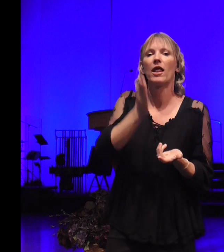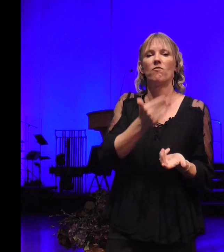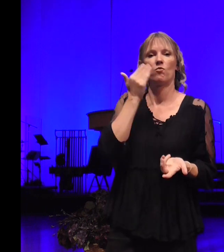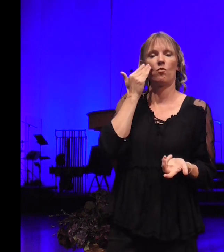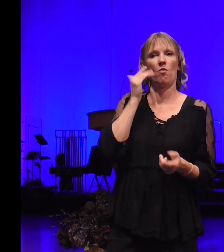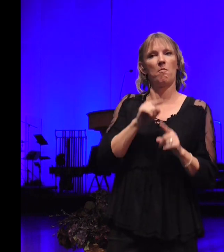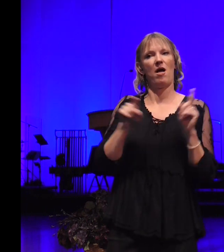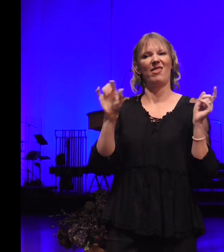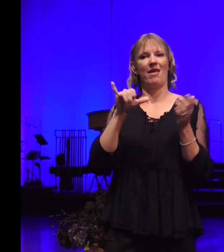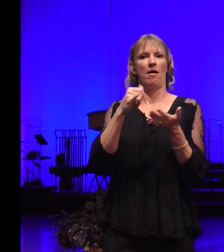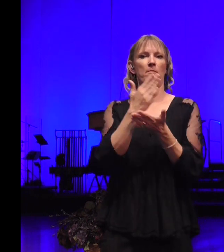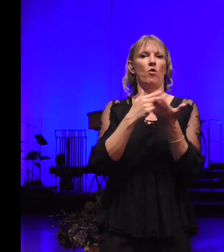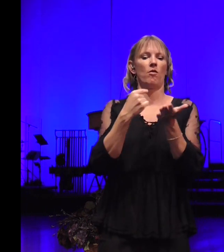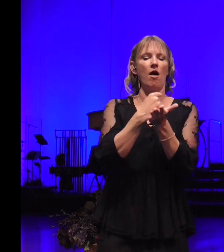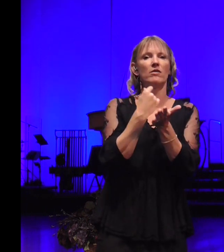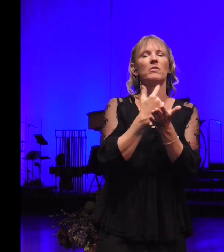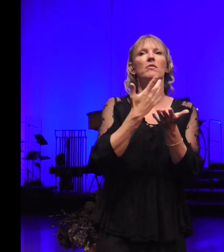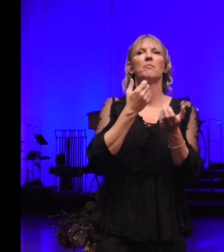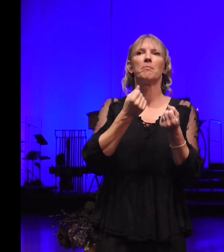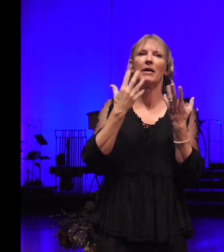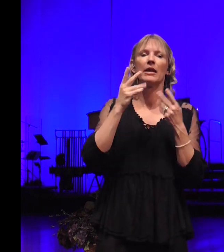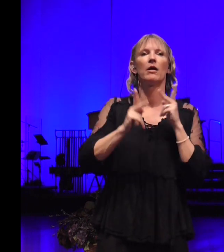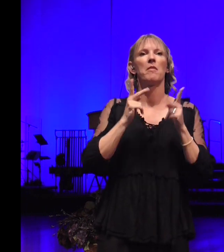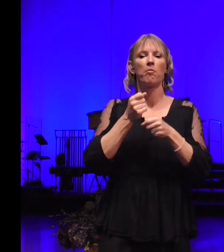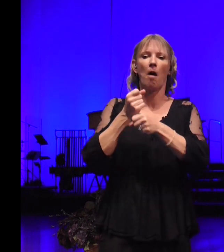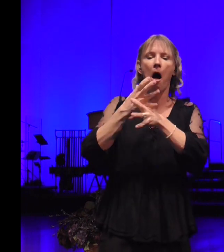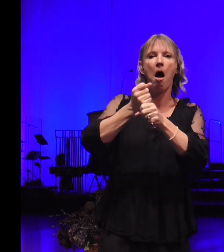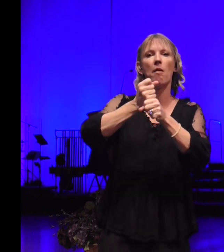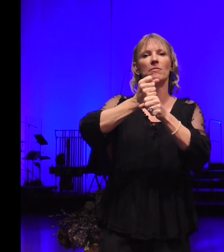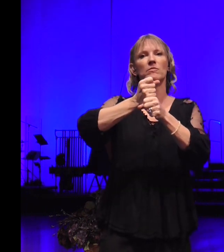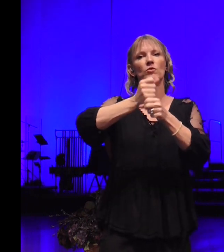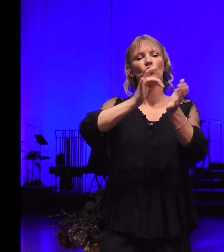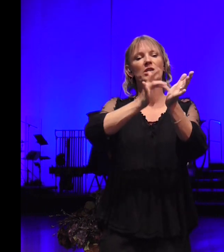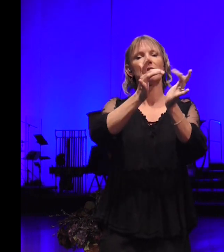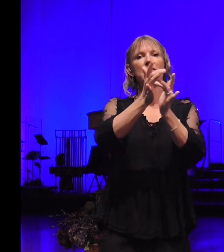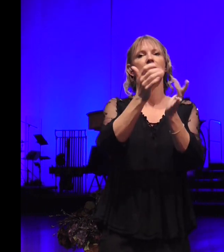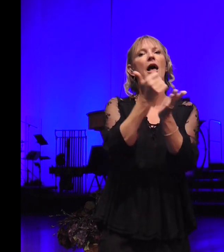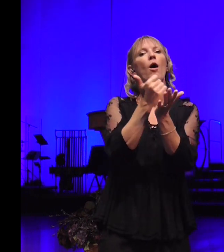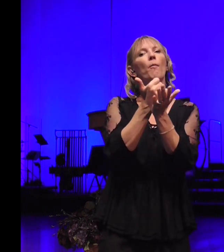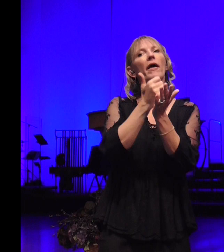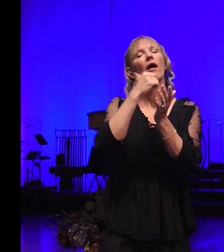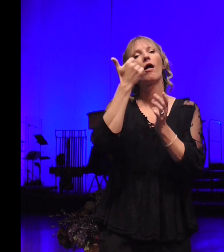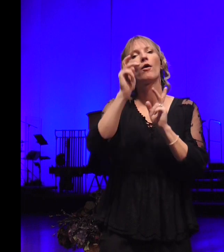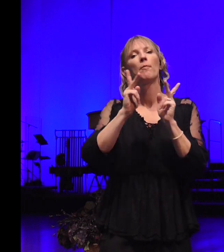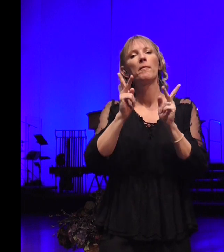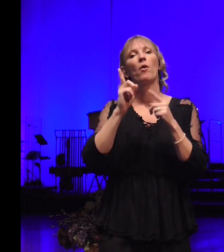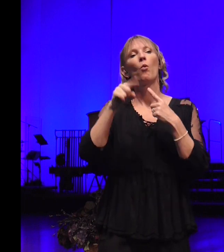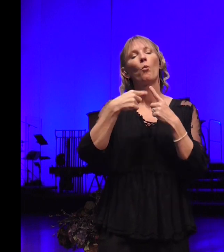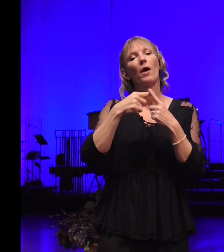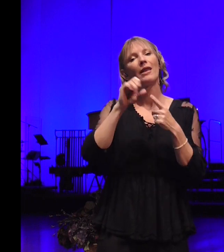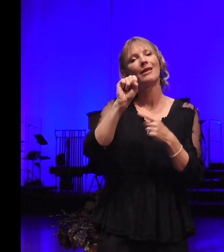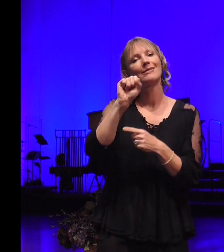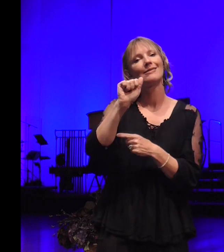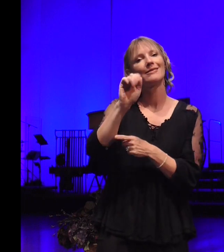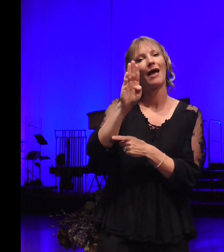of Orthodox folks yelling at Jesus for helping people on the Sabbath, for doing